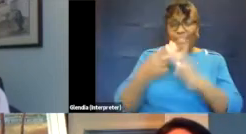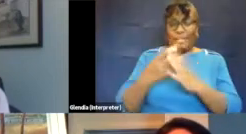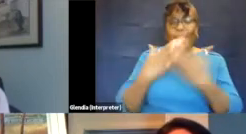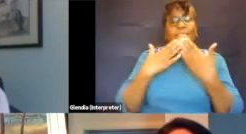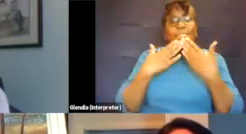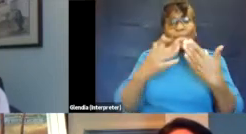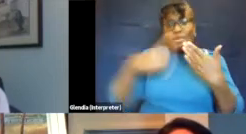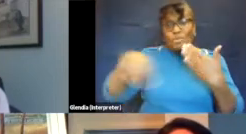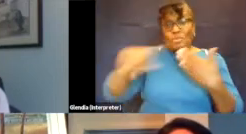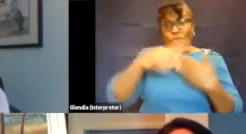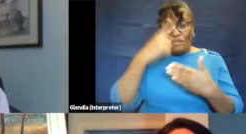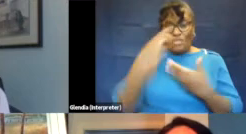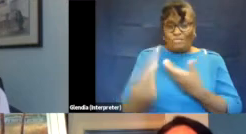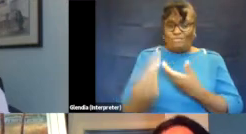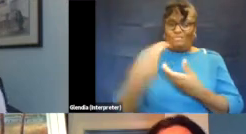joining.